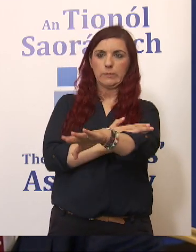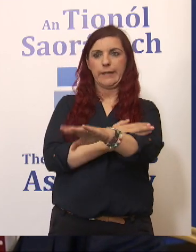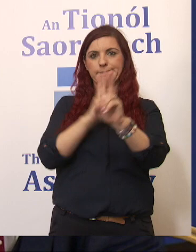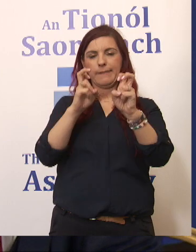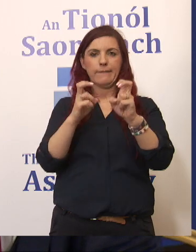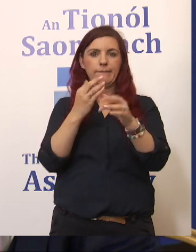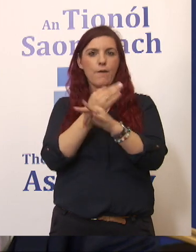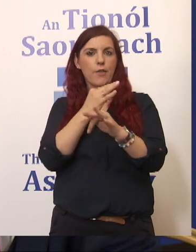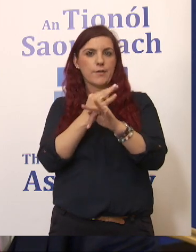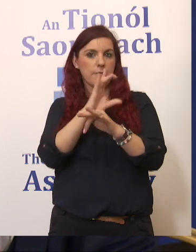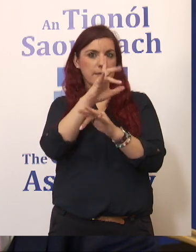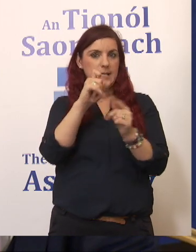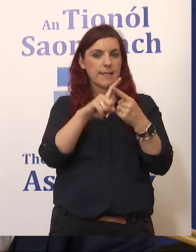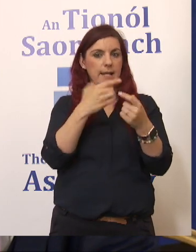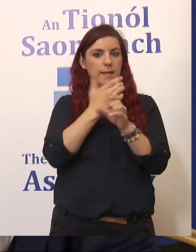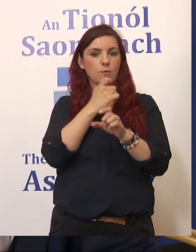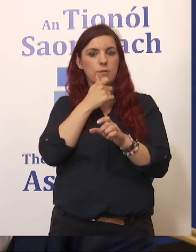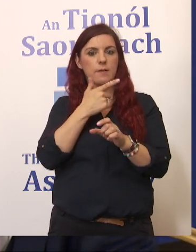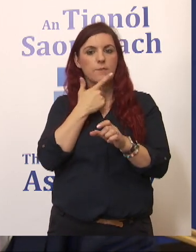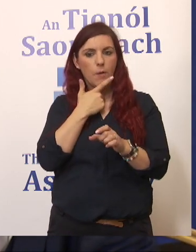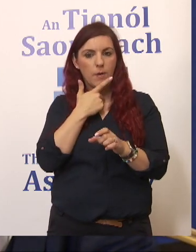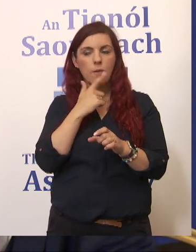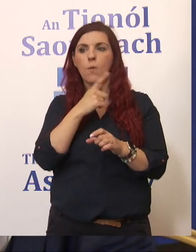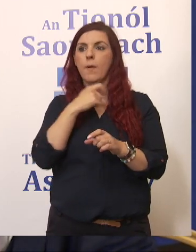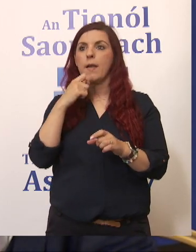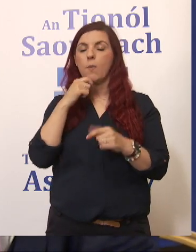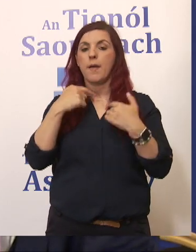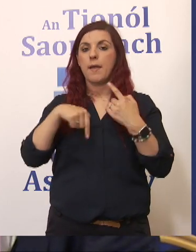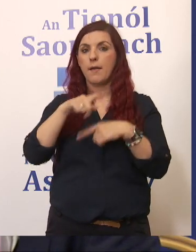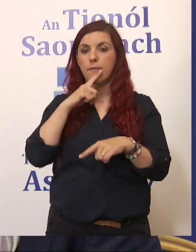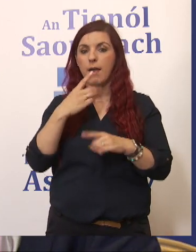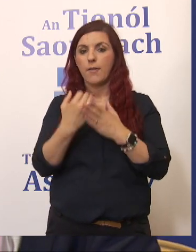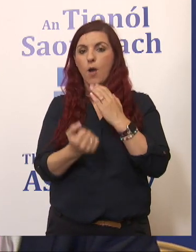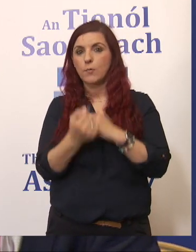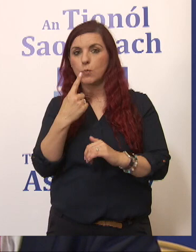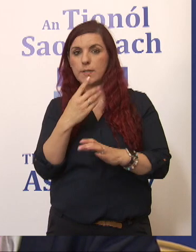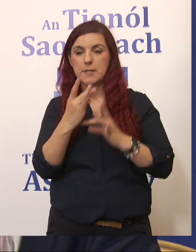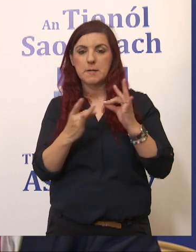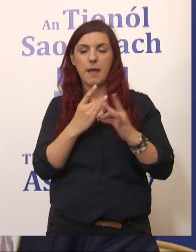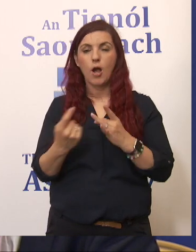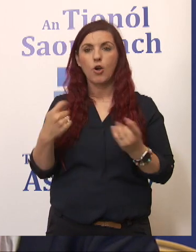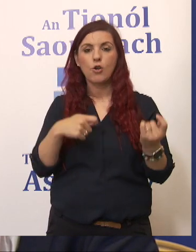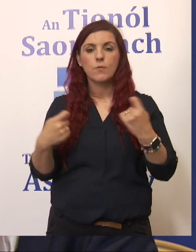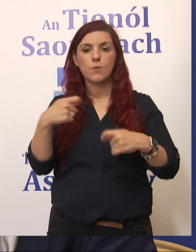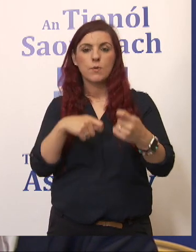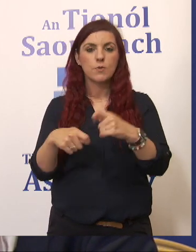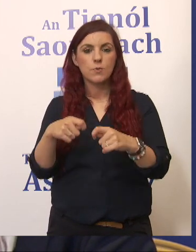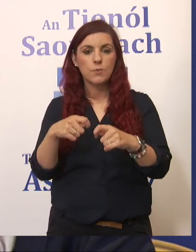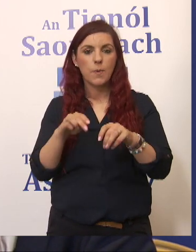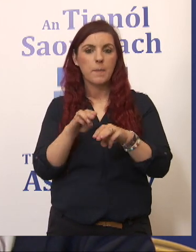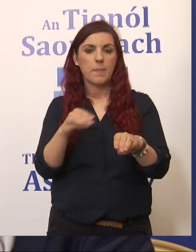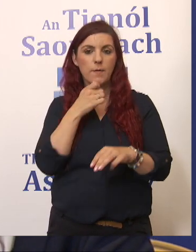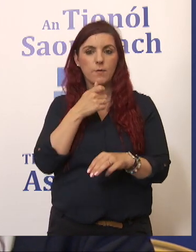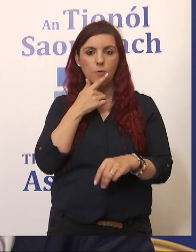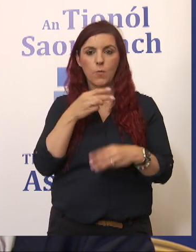of the city and county of Dublin, we have been offered the opportunity to make a contribution to the future of Dublin. So